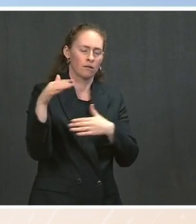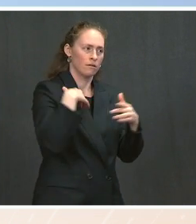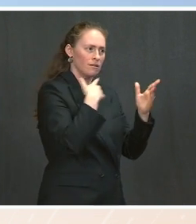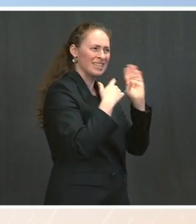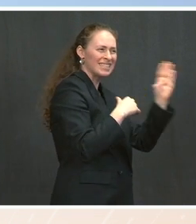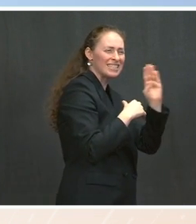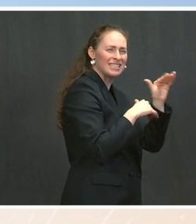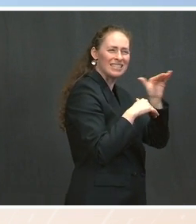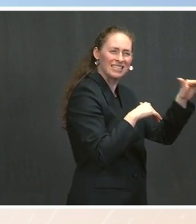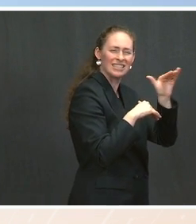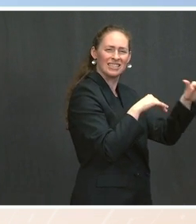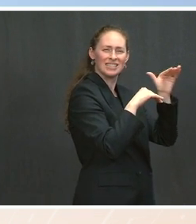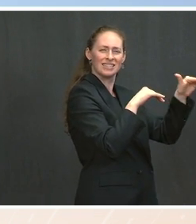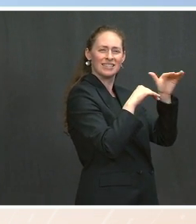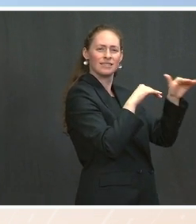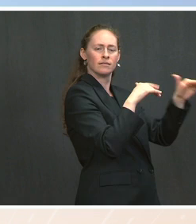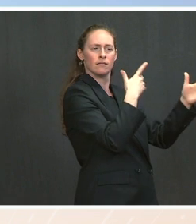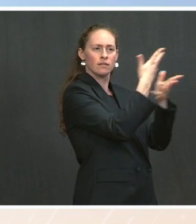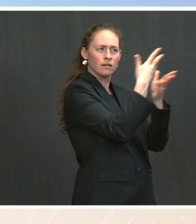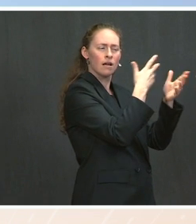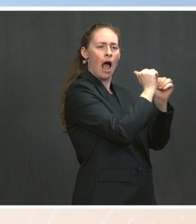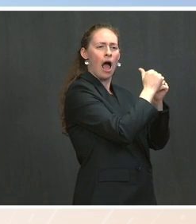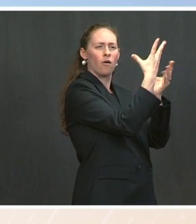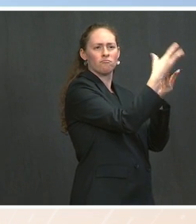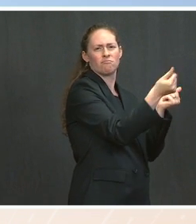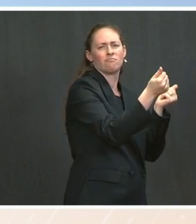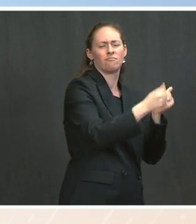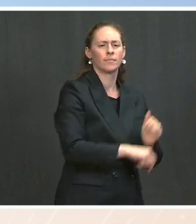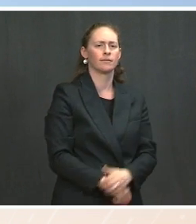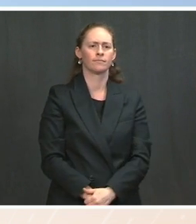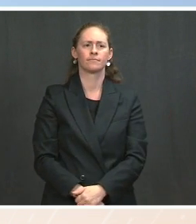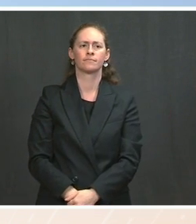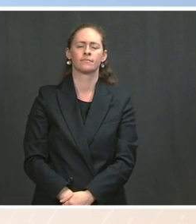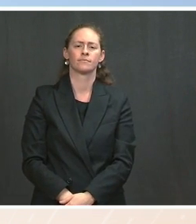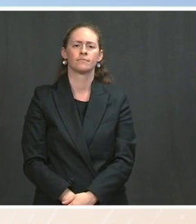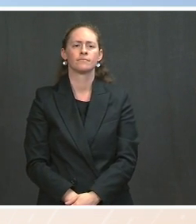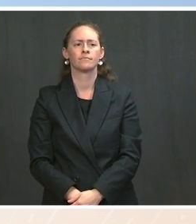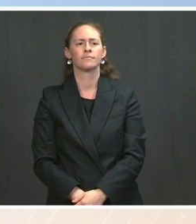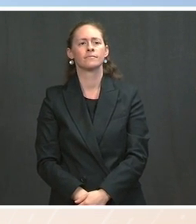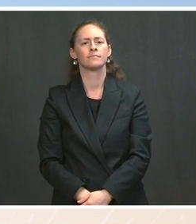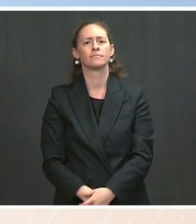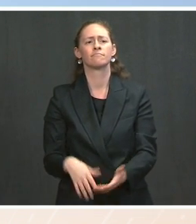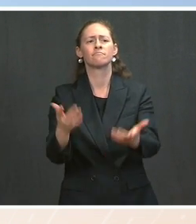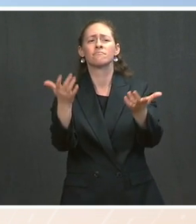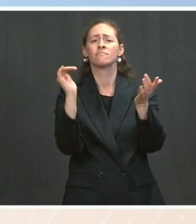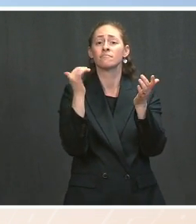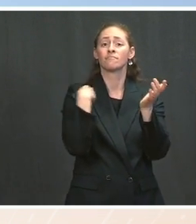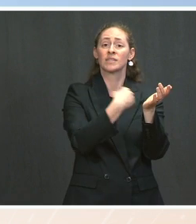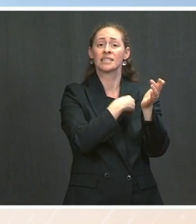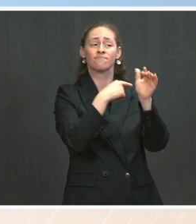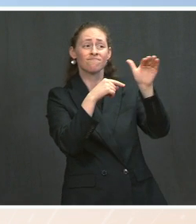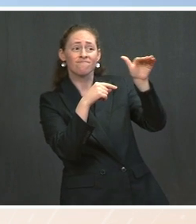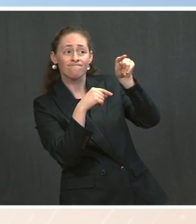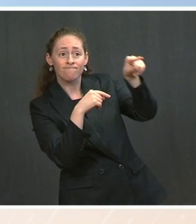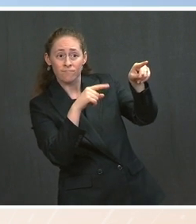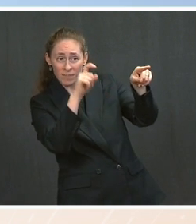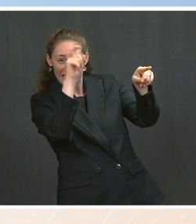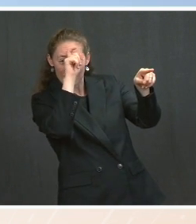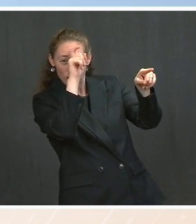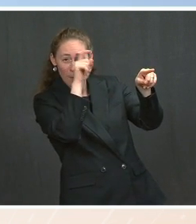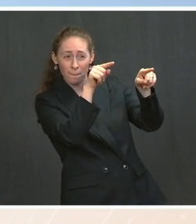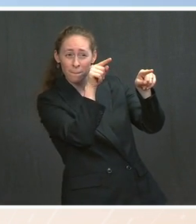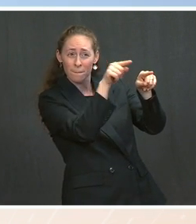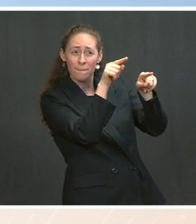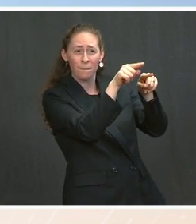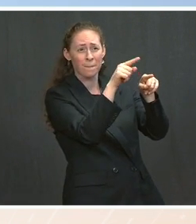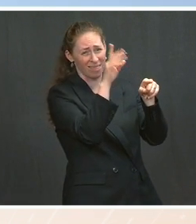to the conflict as quickly as possible. Our engagements with the leaders of Egypt, the leader of Egypt was a key part of